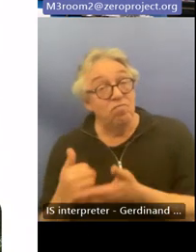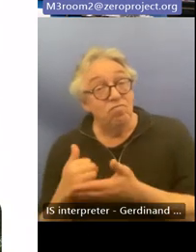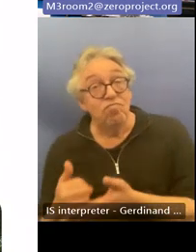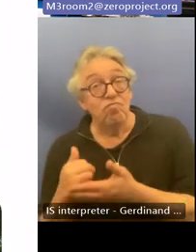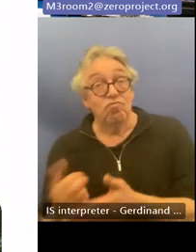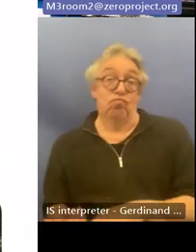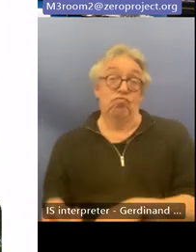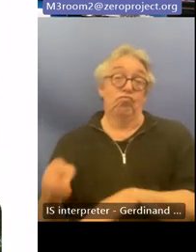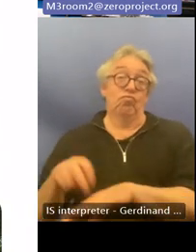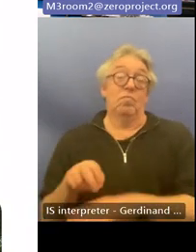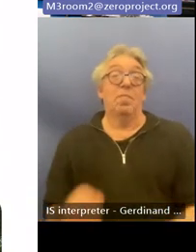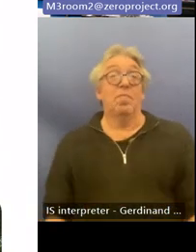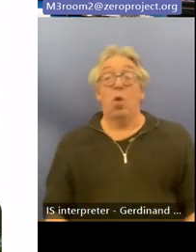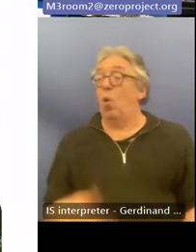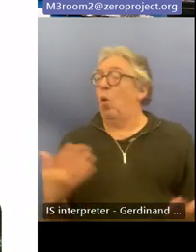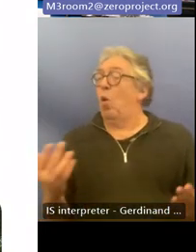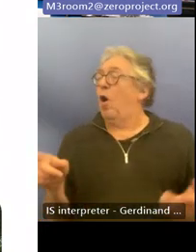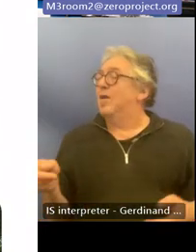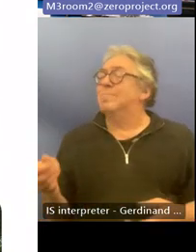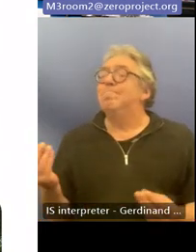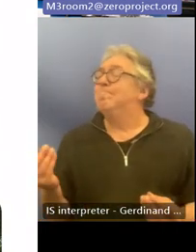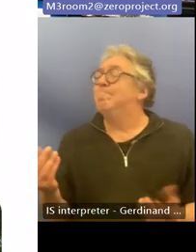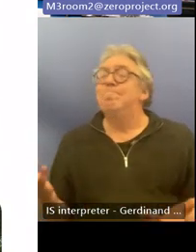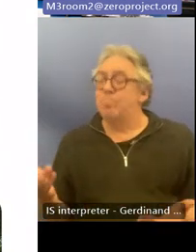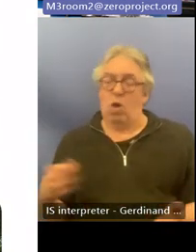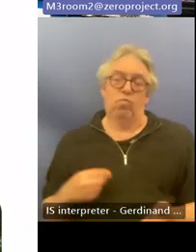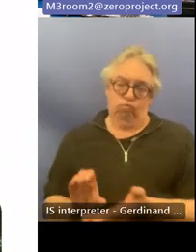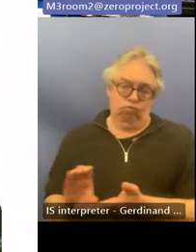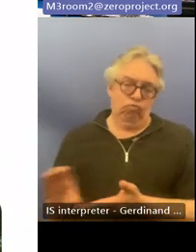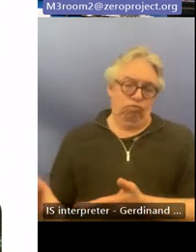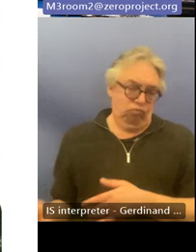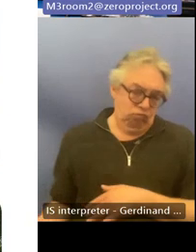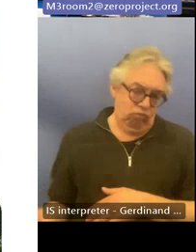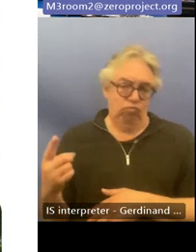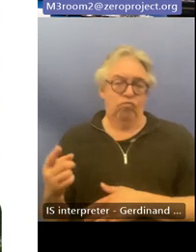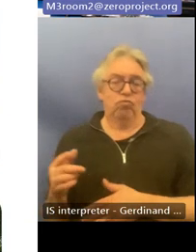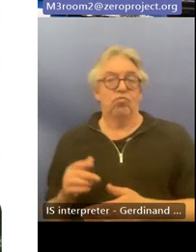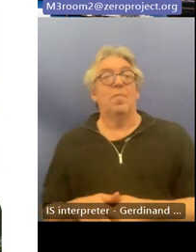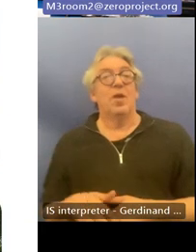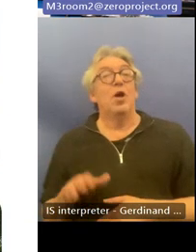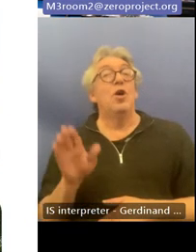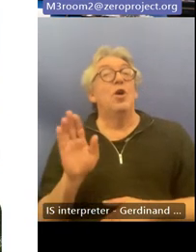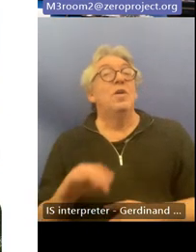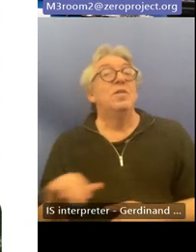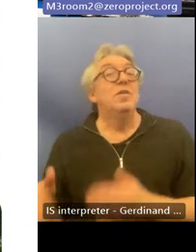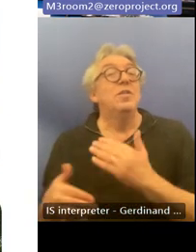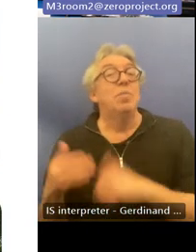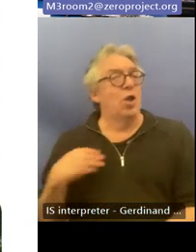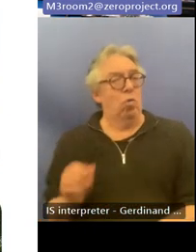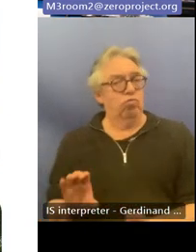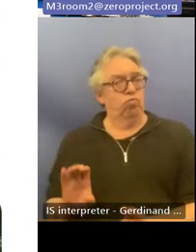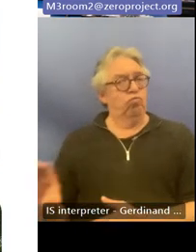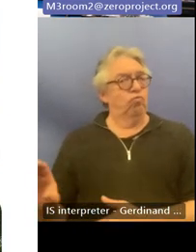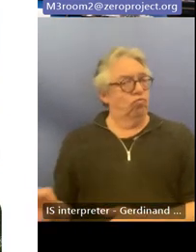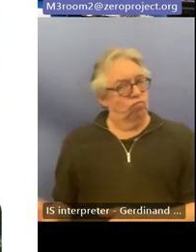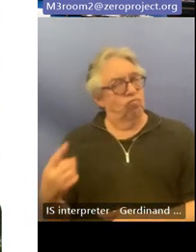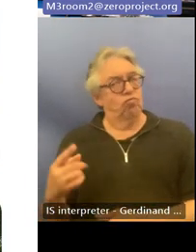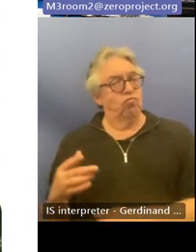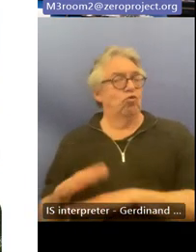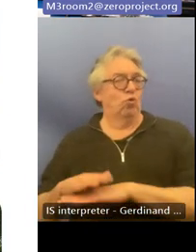school scholarship. Scholarship also provided to children who need it, especially children with disability to go to school,